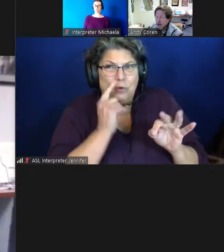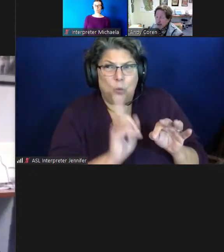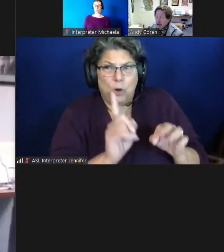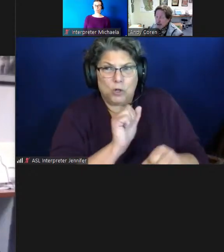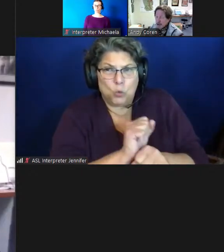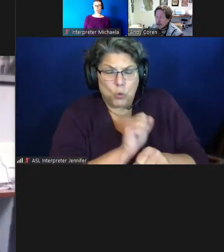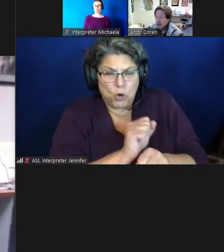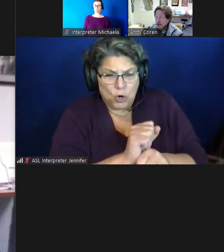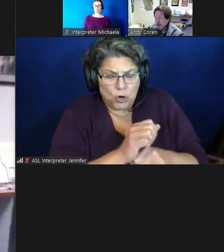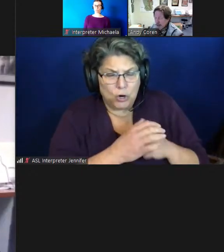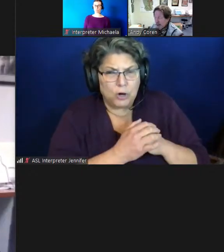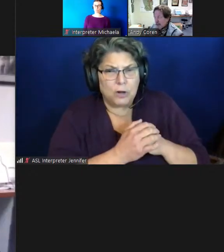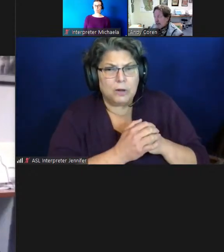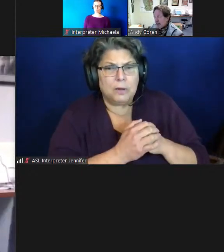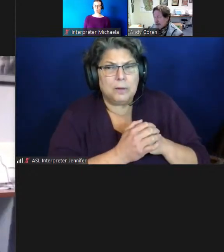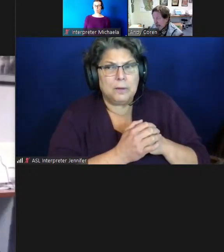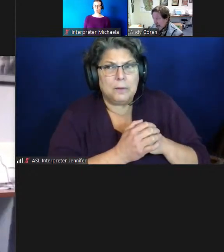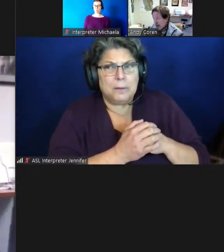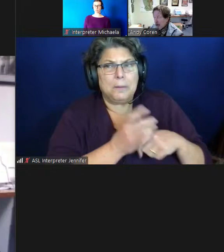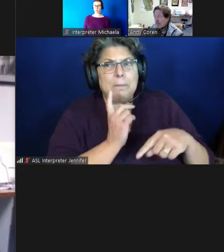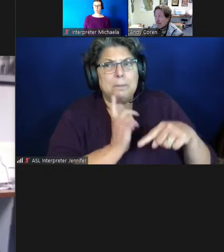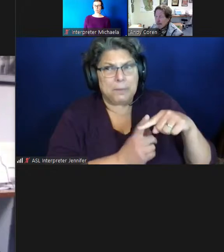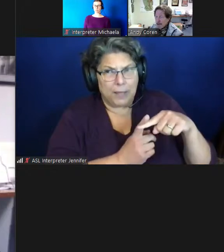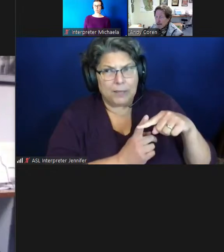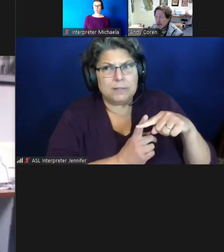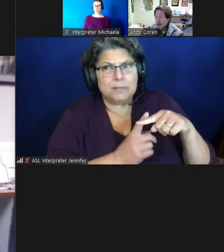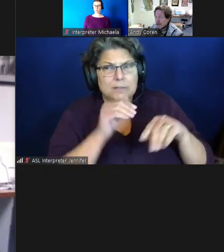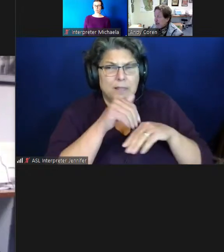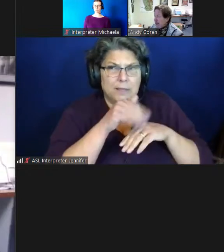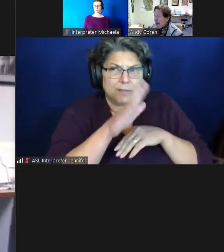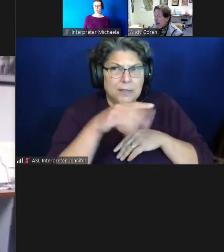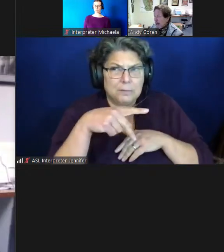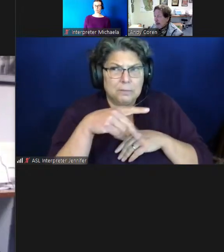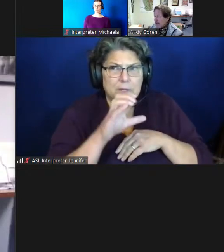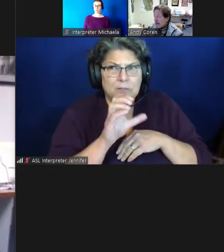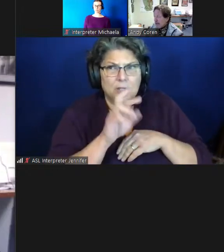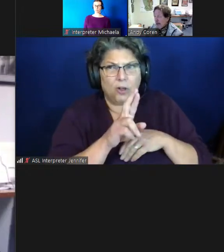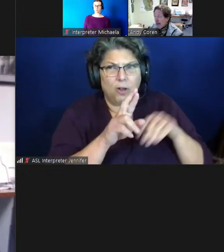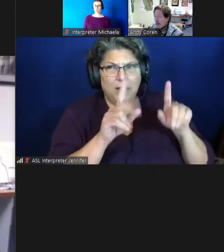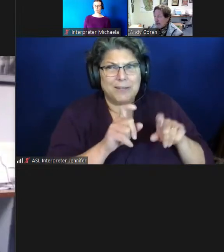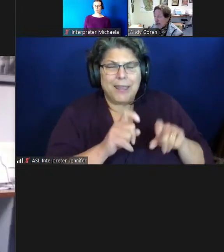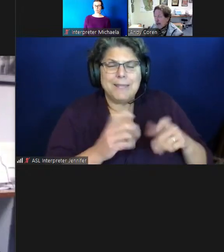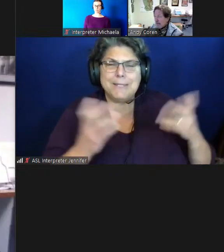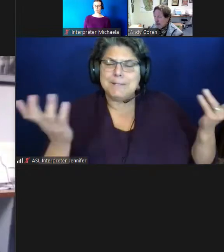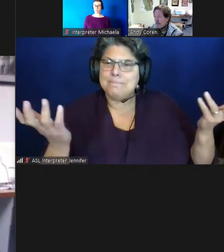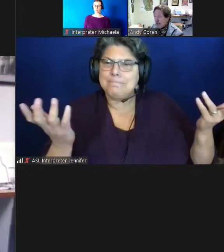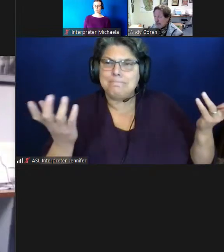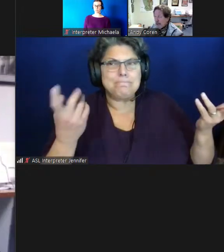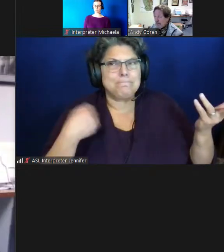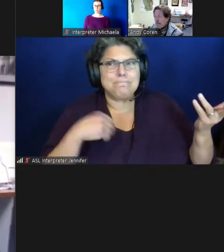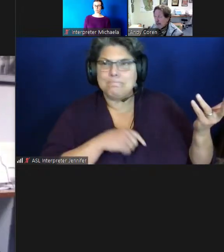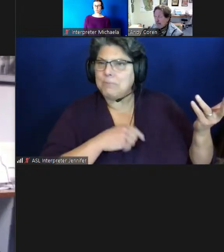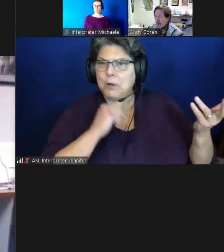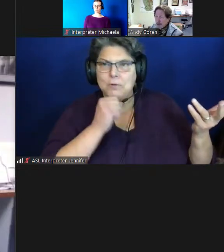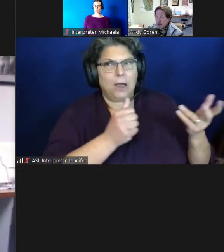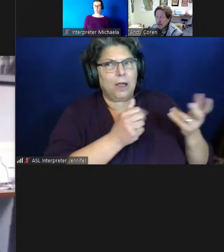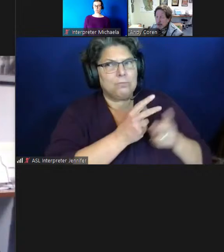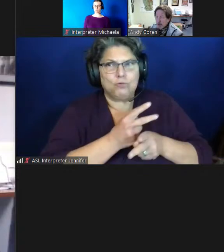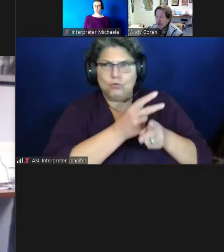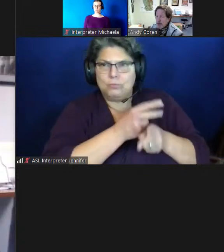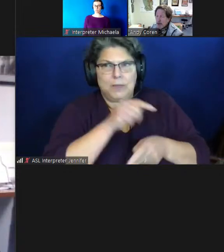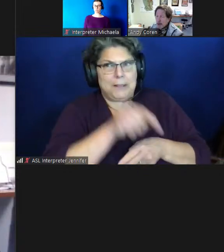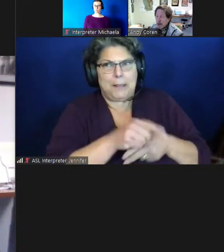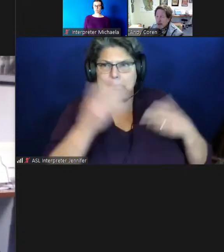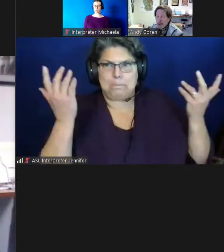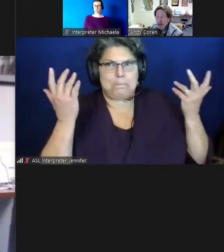they are also sending off a PCR test. We do not have oversight of them, and we don't